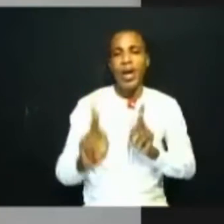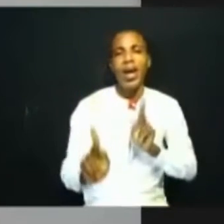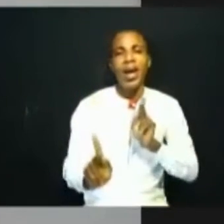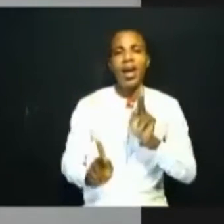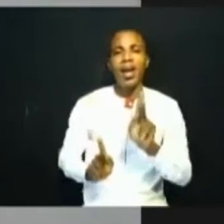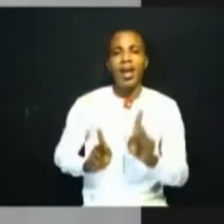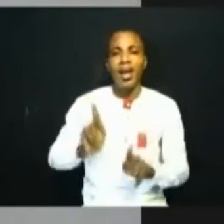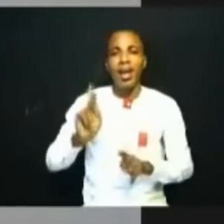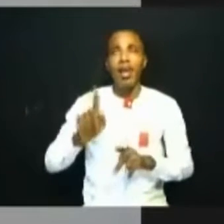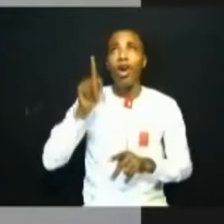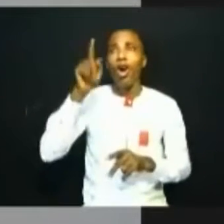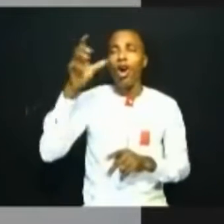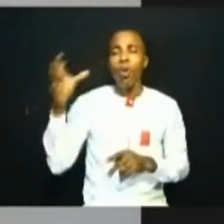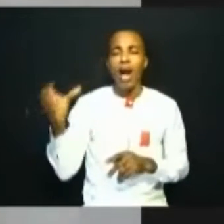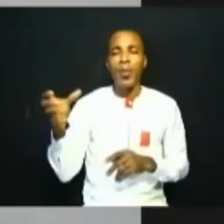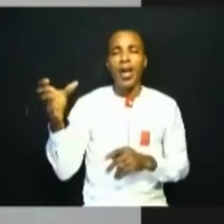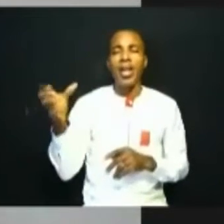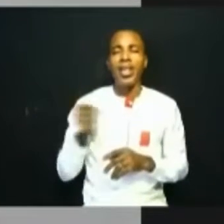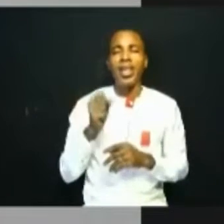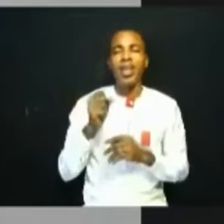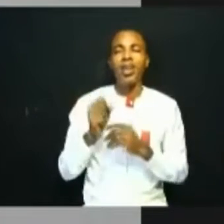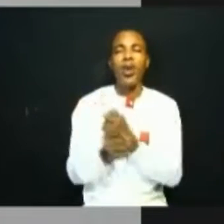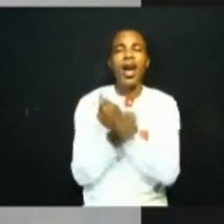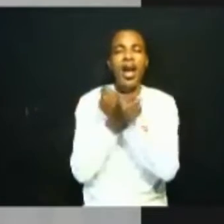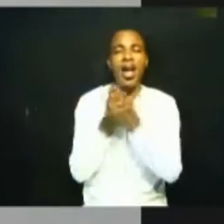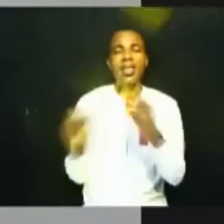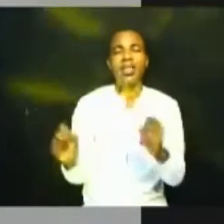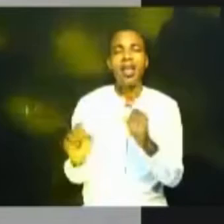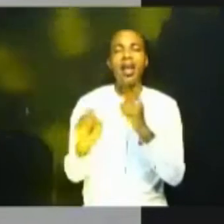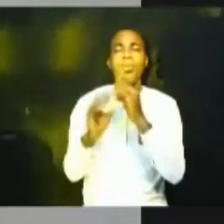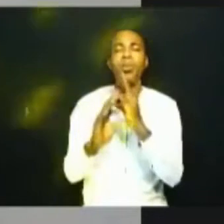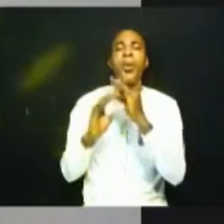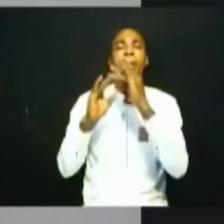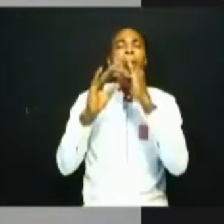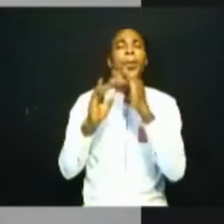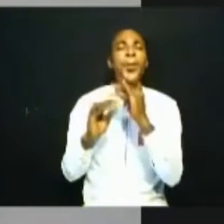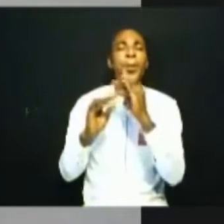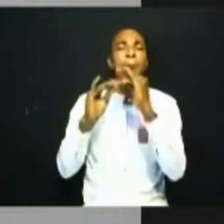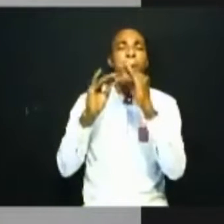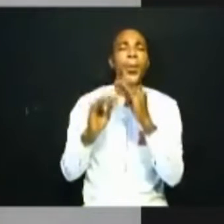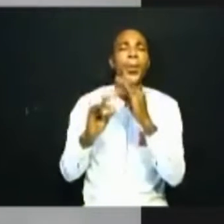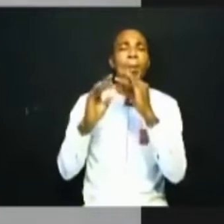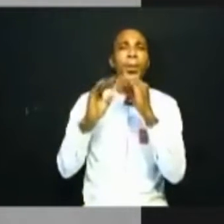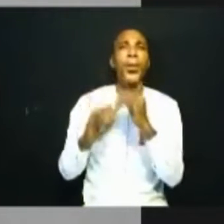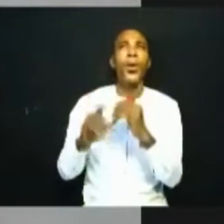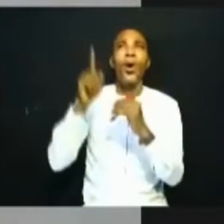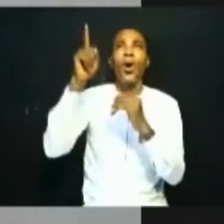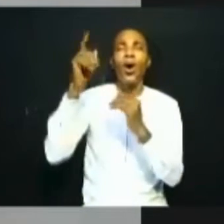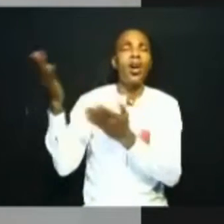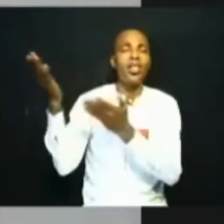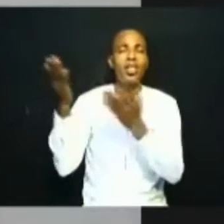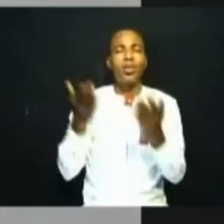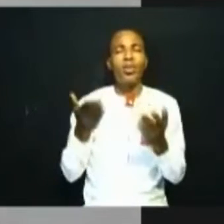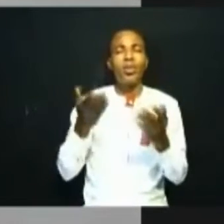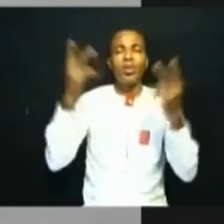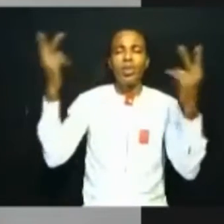wama ne nkwagye aben no so, wama ne nkwagye aben no, odi nkunim abre na sorry.